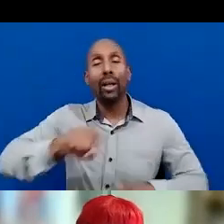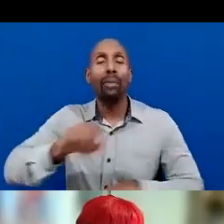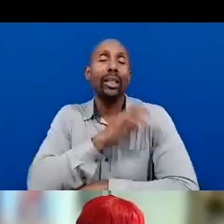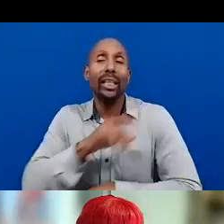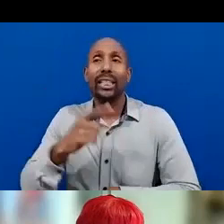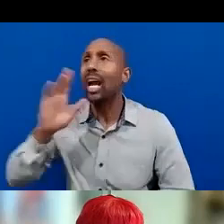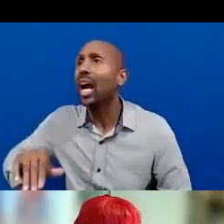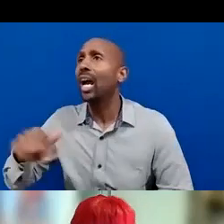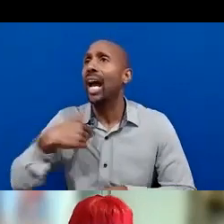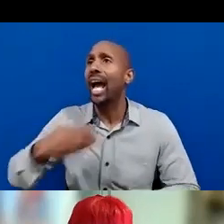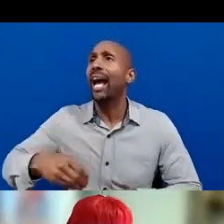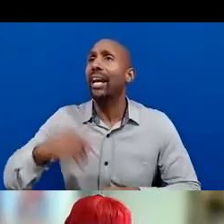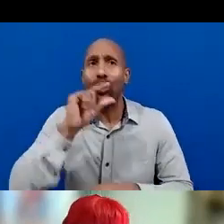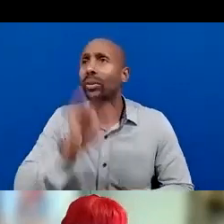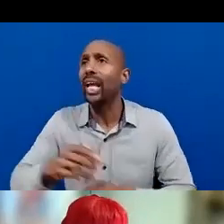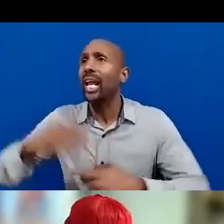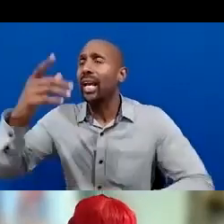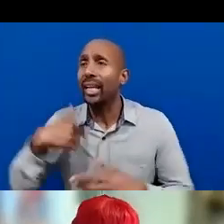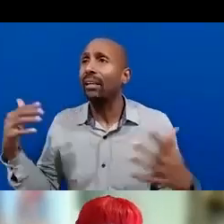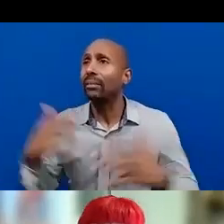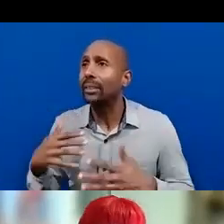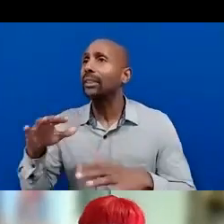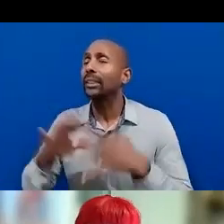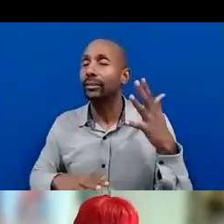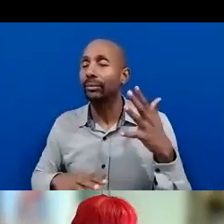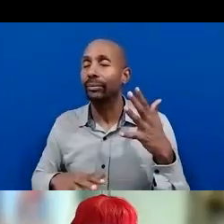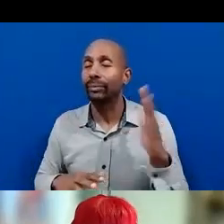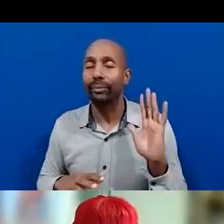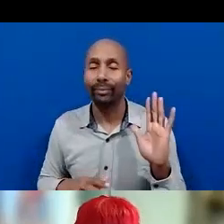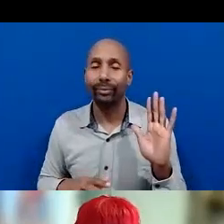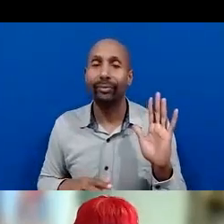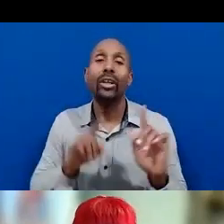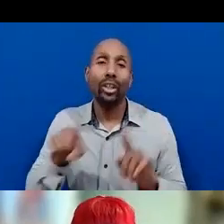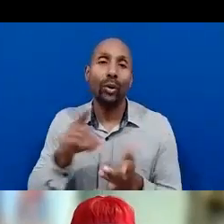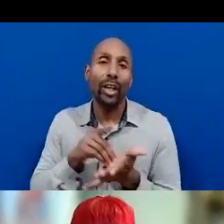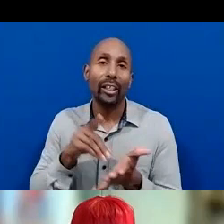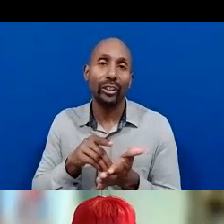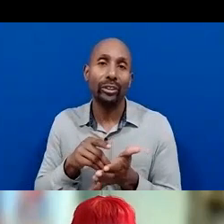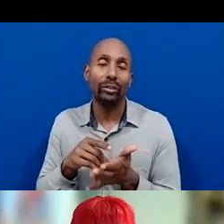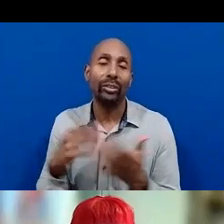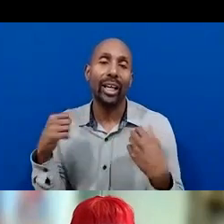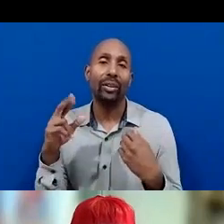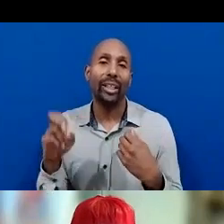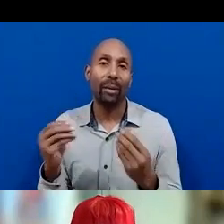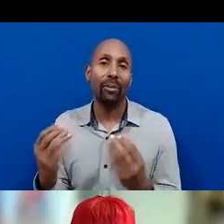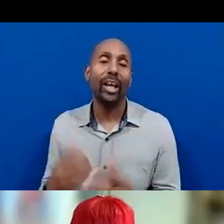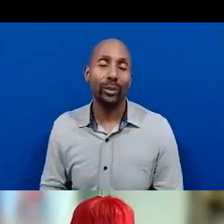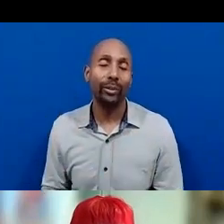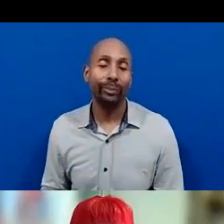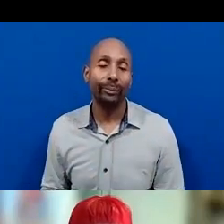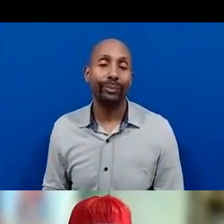dying or thought they were fine, or thought they had whatever. So get it checked out. And then most people recover in 2 to 4